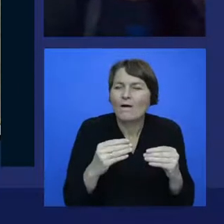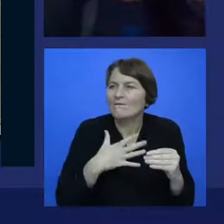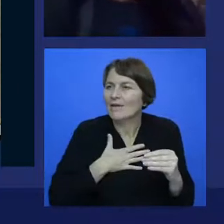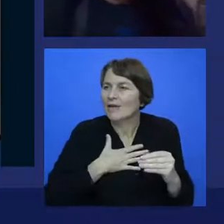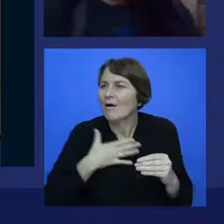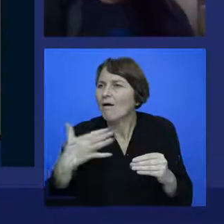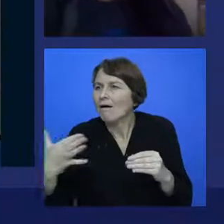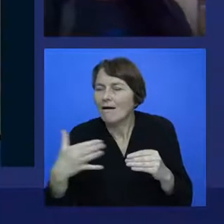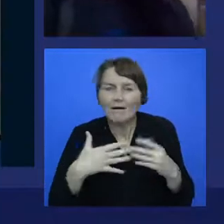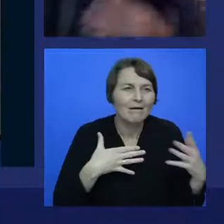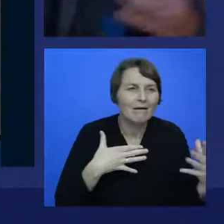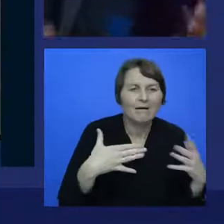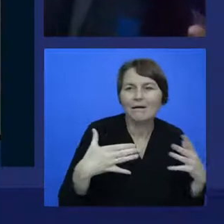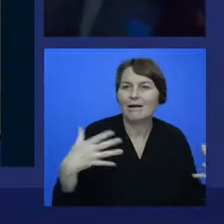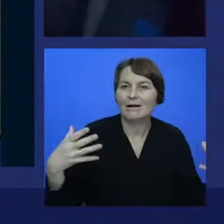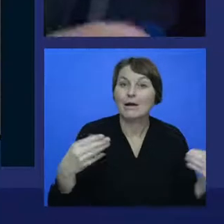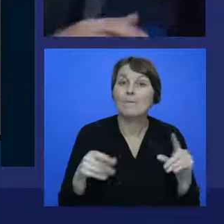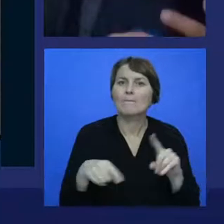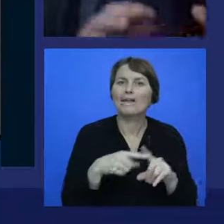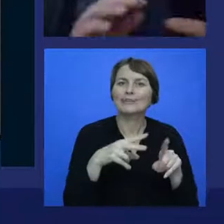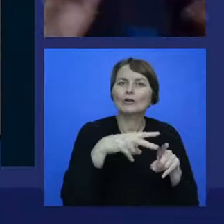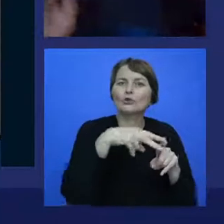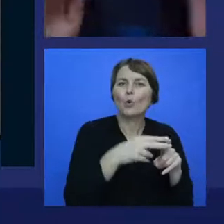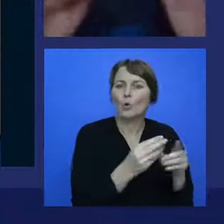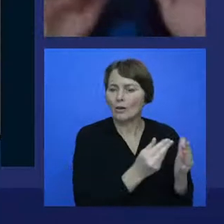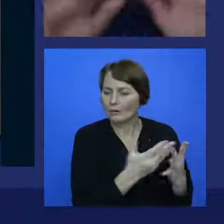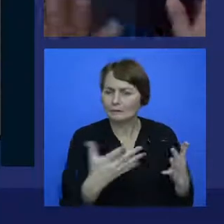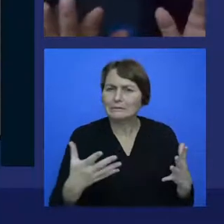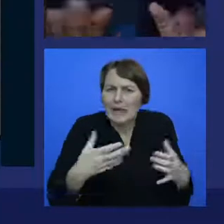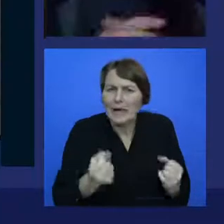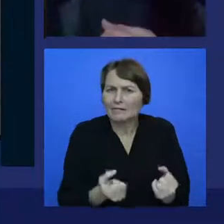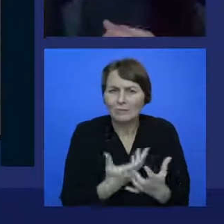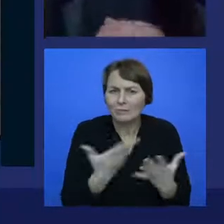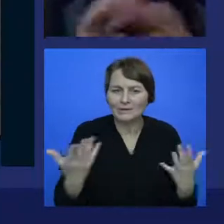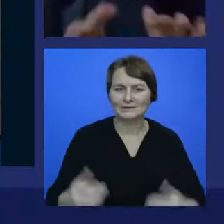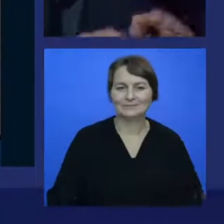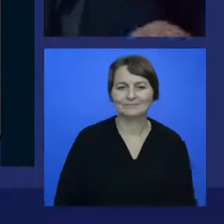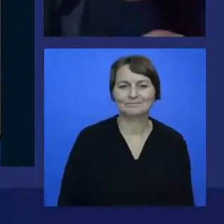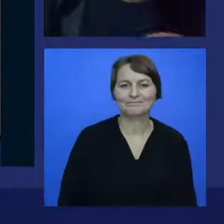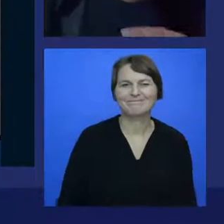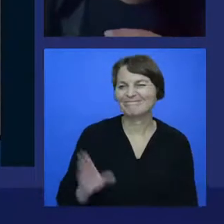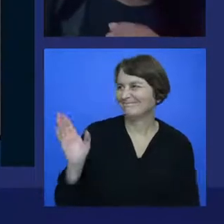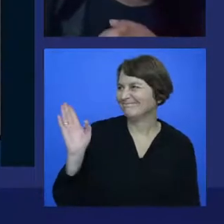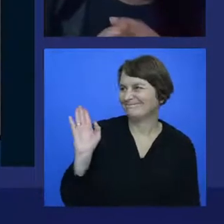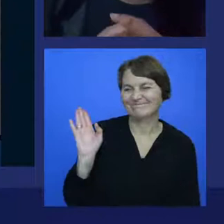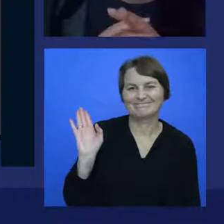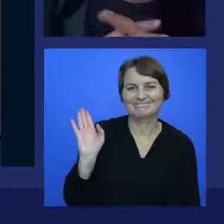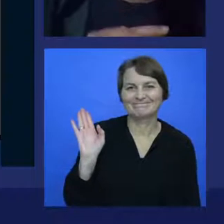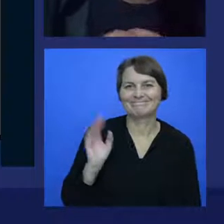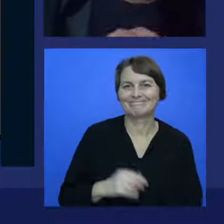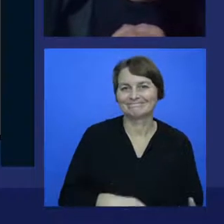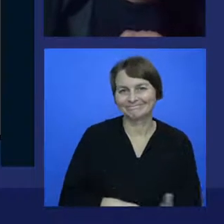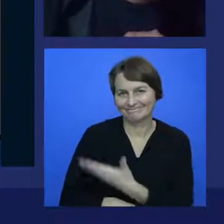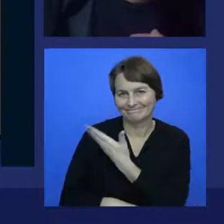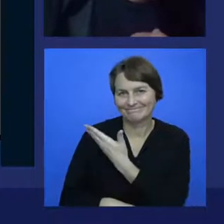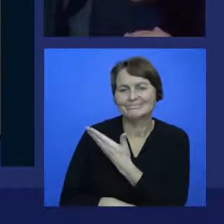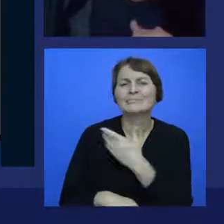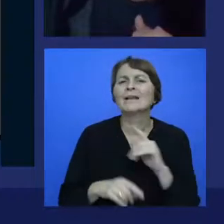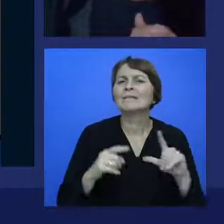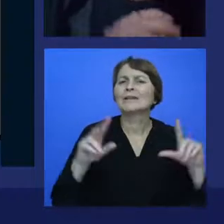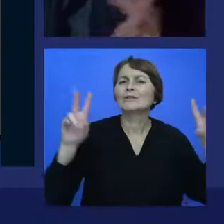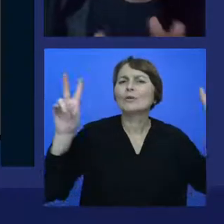that? I always like to start with this quote, and the reason why is because it's actually a data